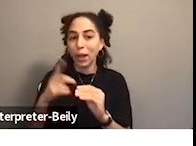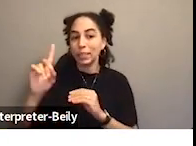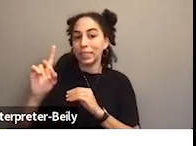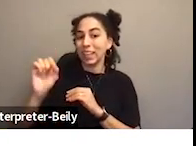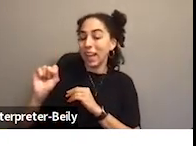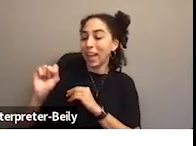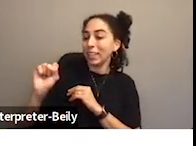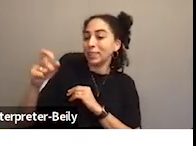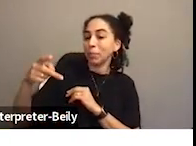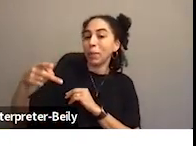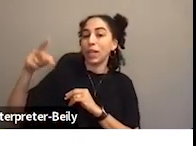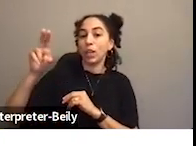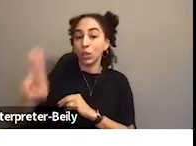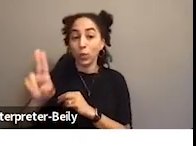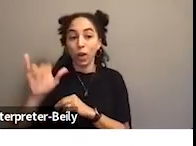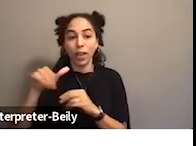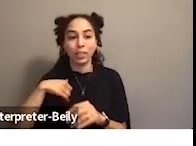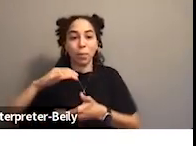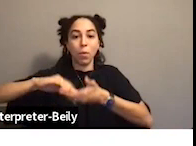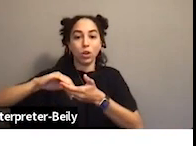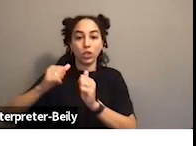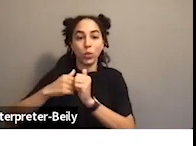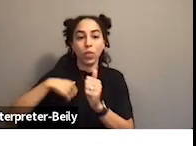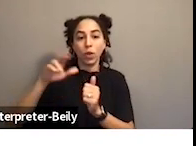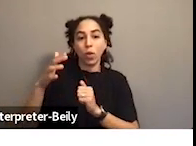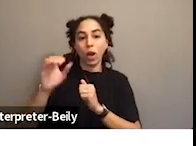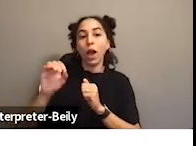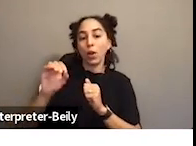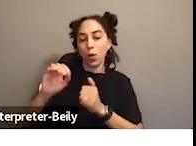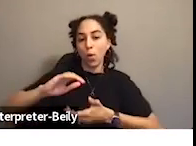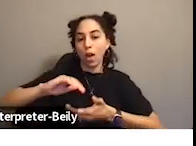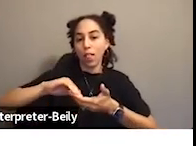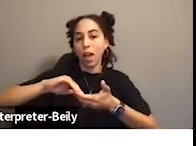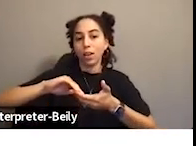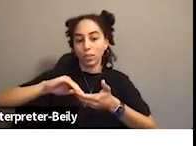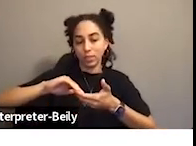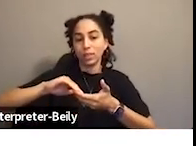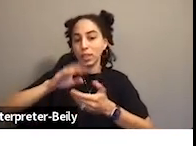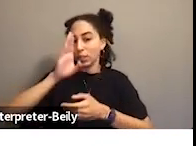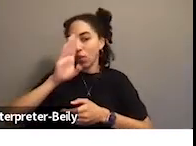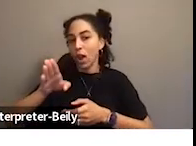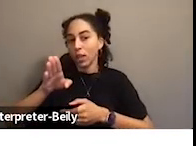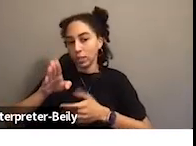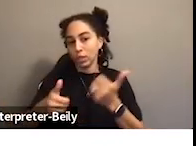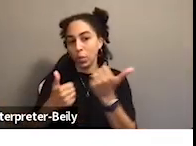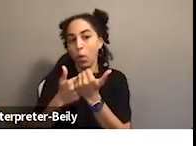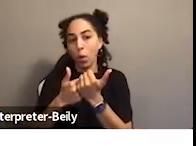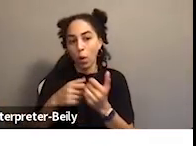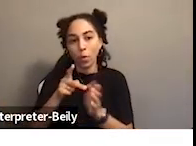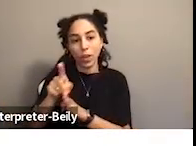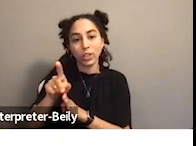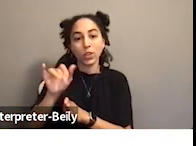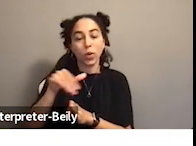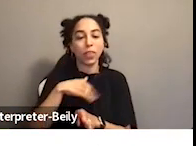DSPU. That is a partnership with the Ohio Alliance of Direct Support Professionals and the Ohio Department of